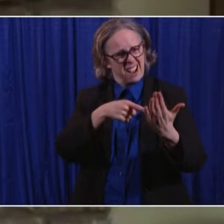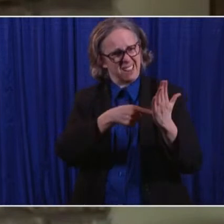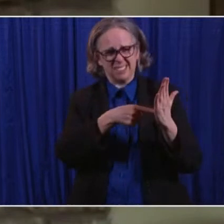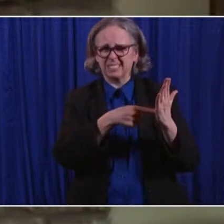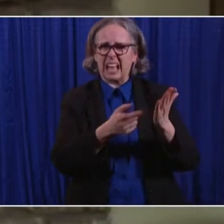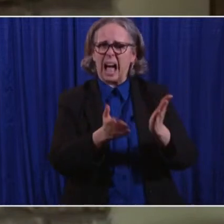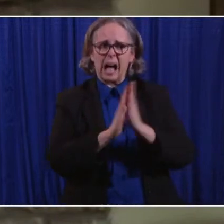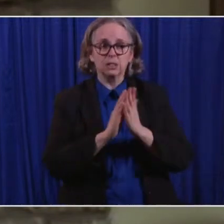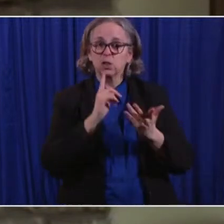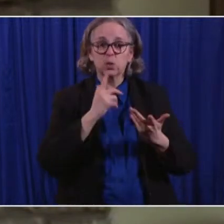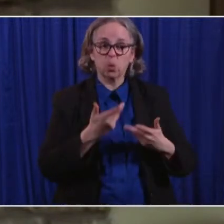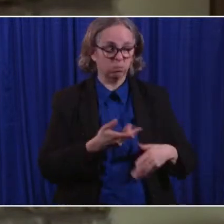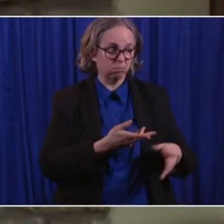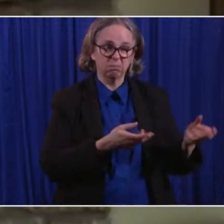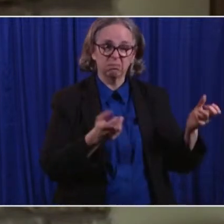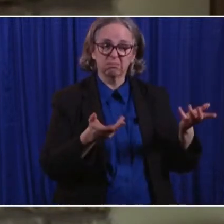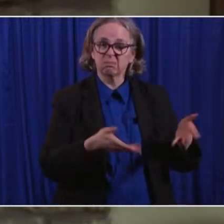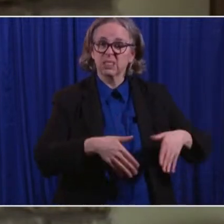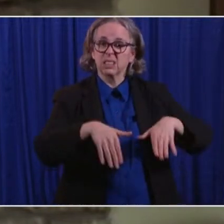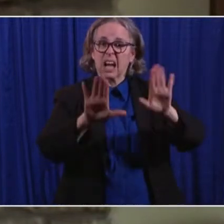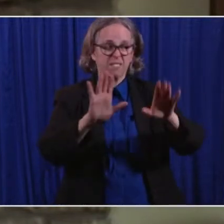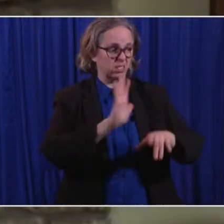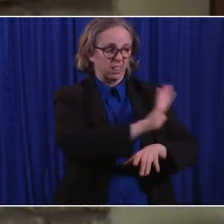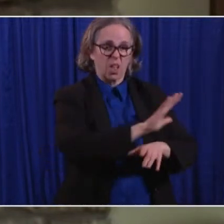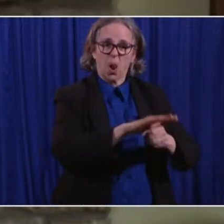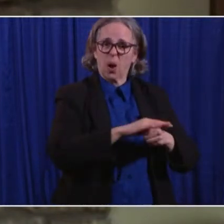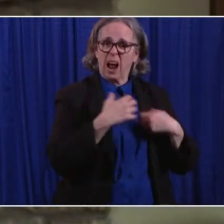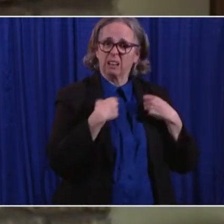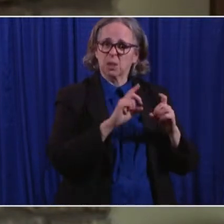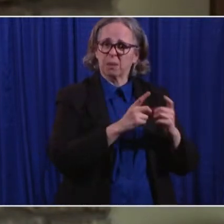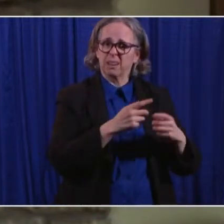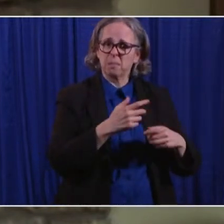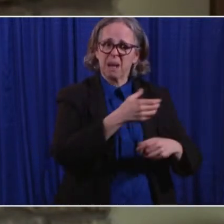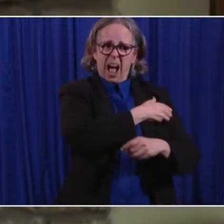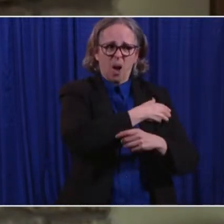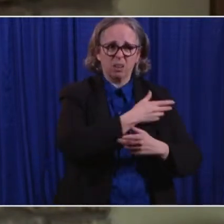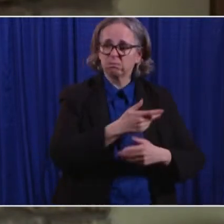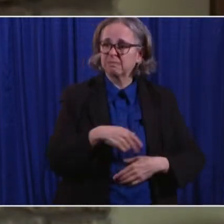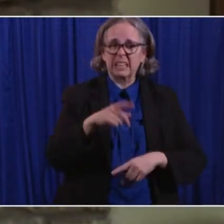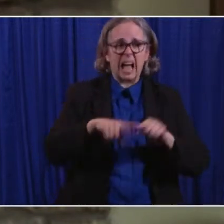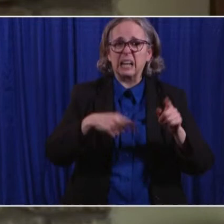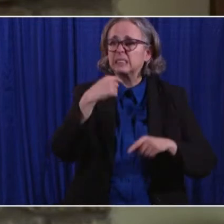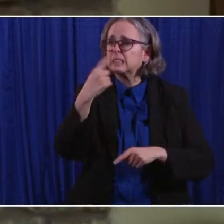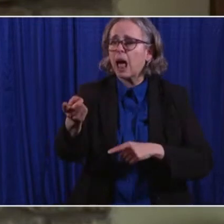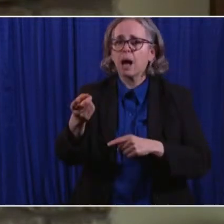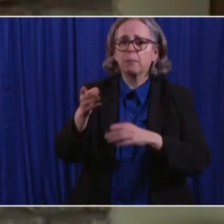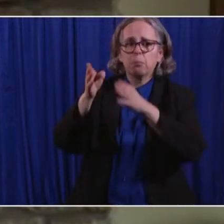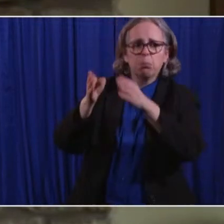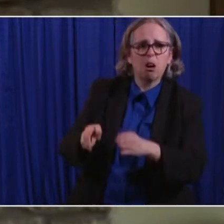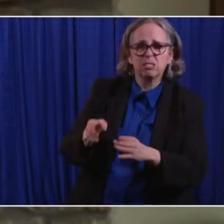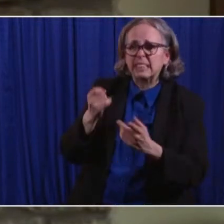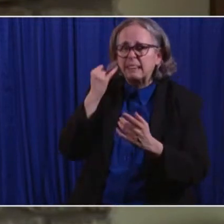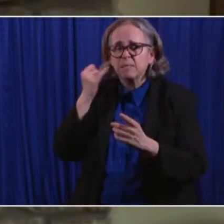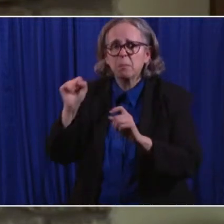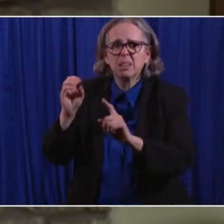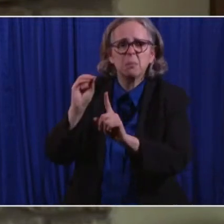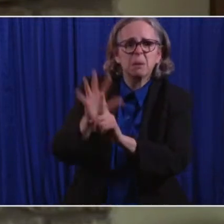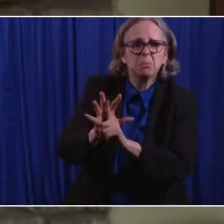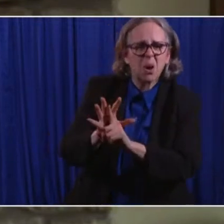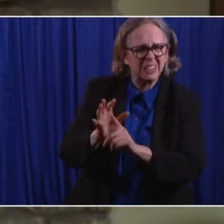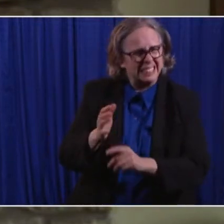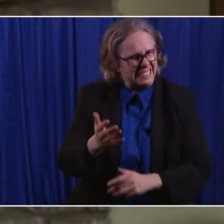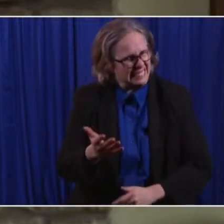who's got Ebola. This is real. So I just think the only thing I can assume